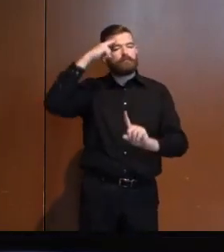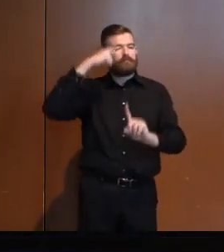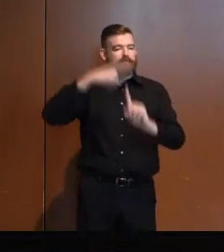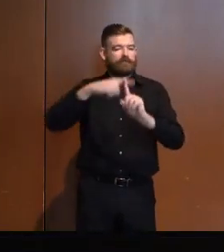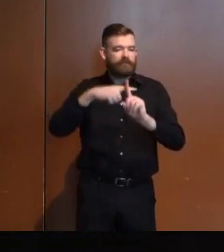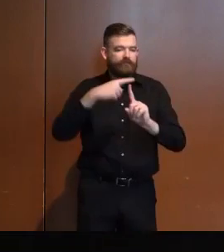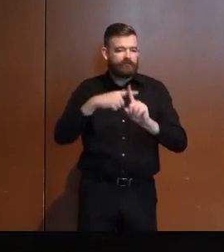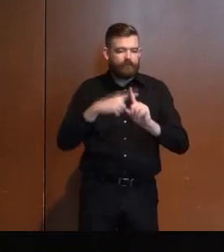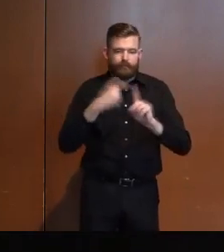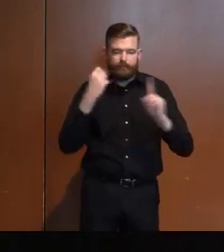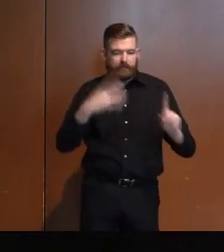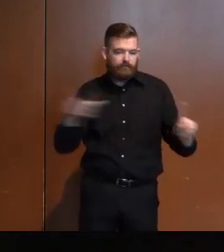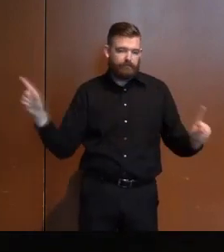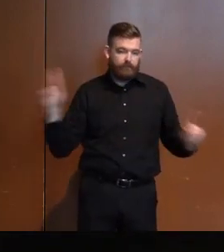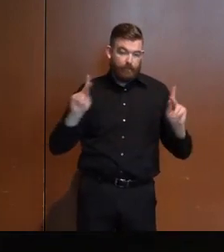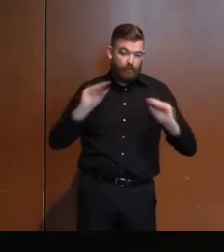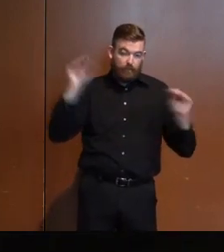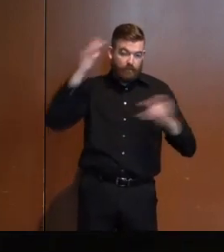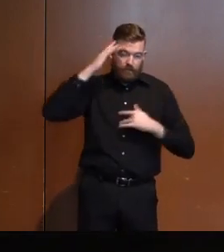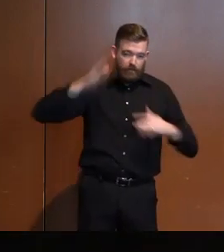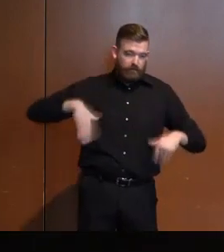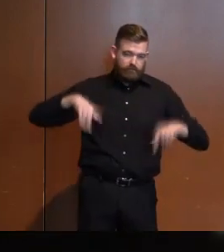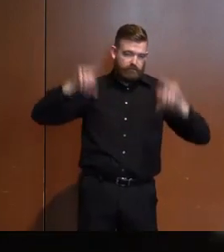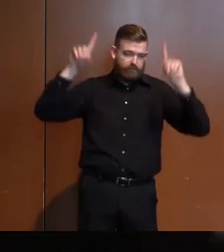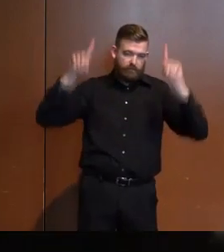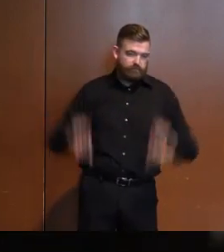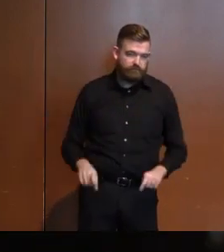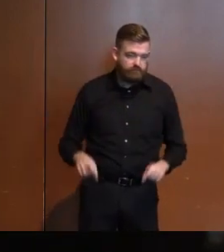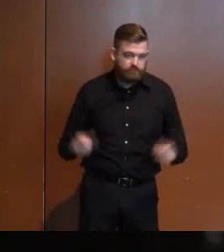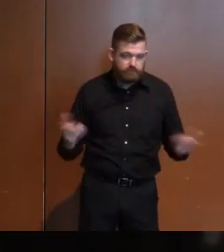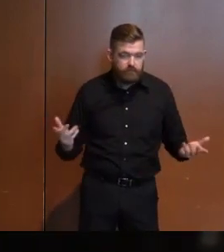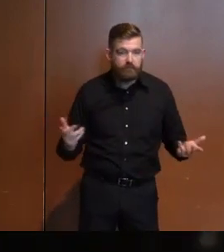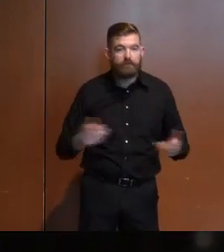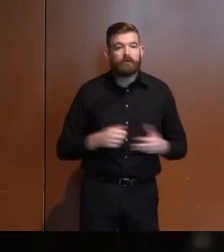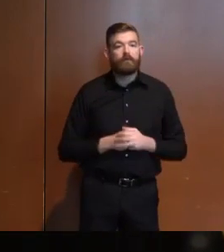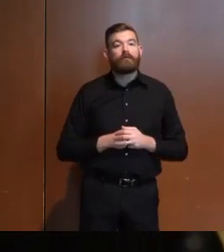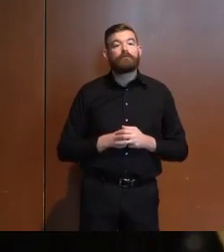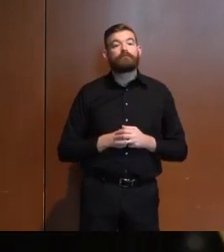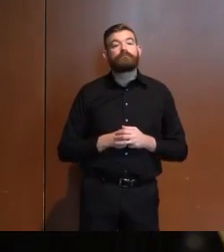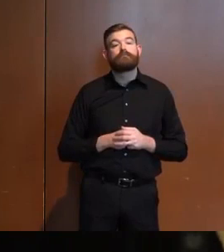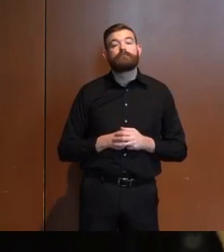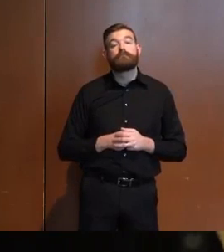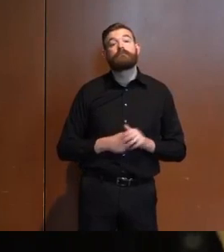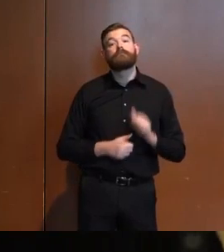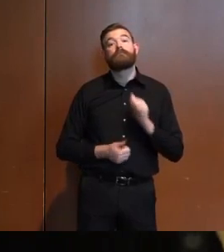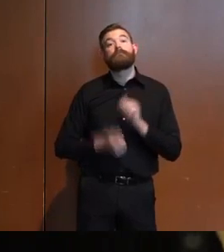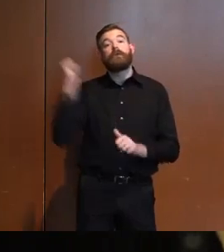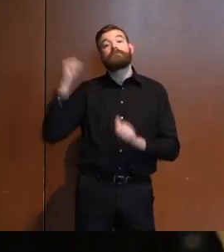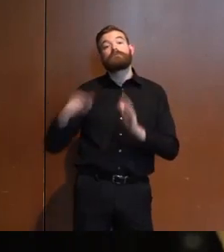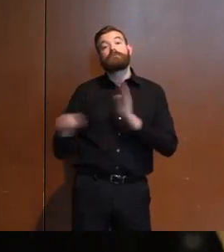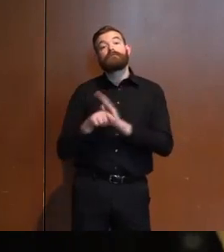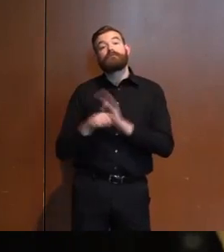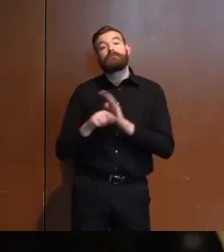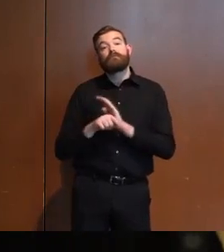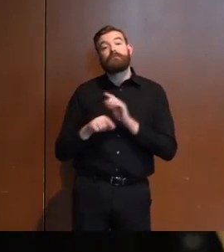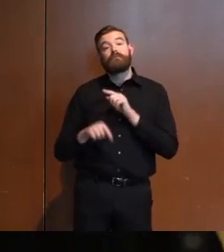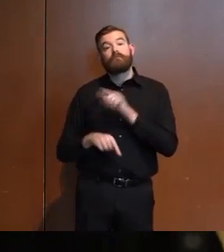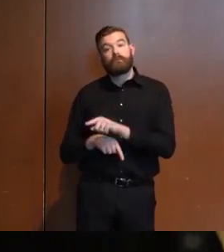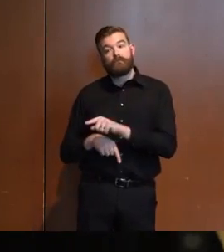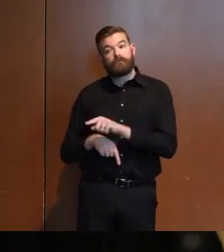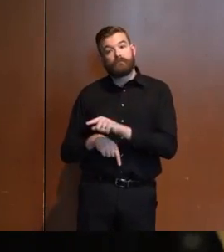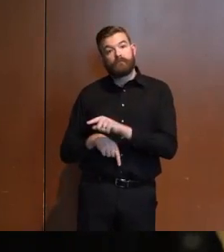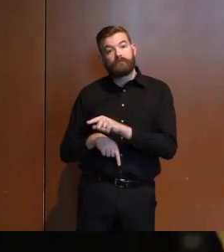note that even though the vast majority of those tested are negative for the virus that causes COVID-19, if you're